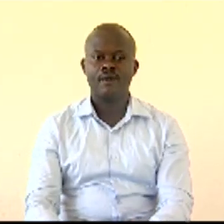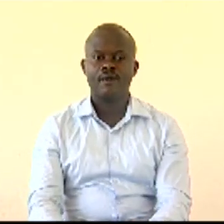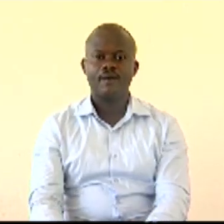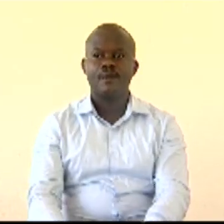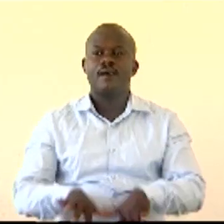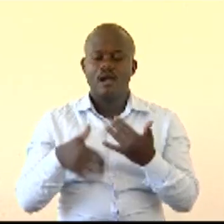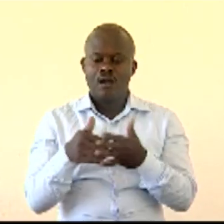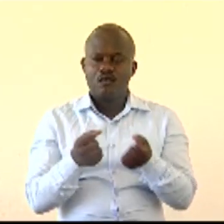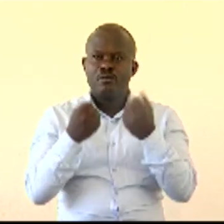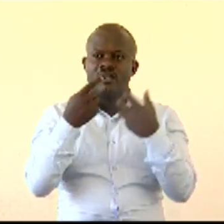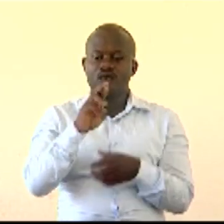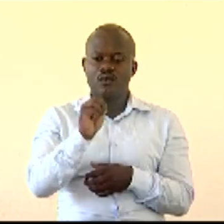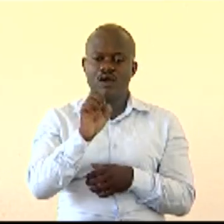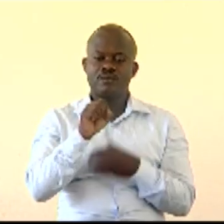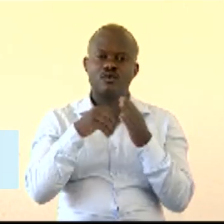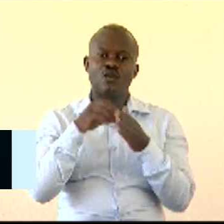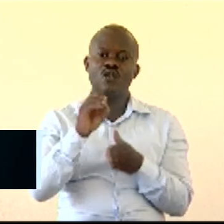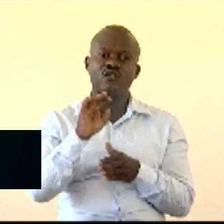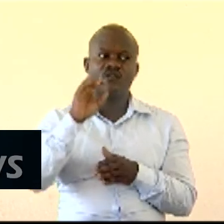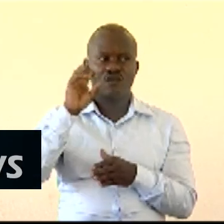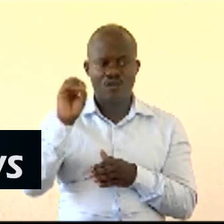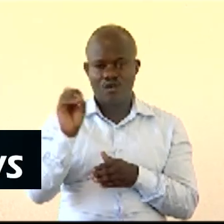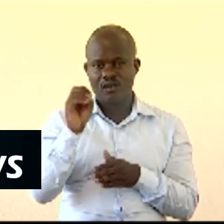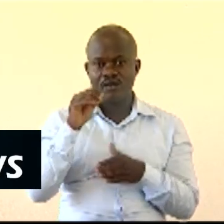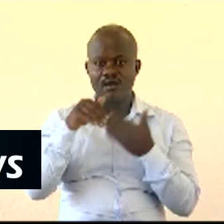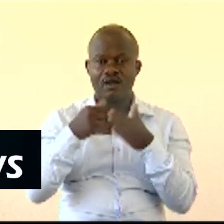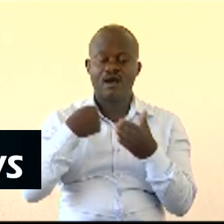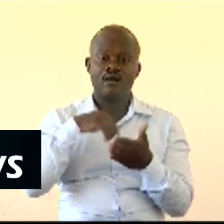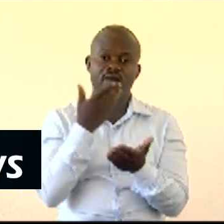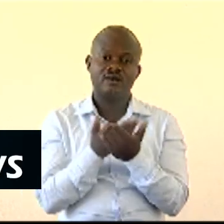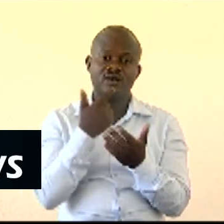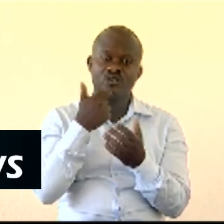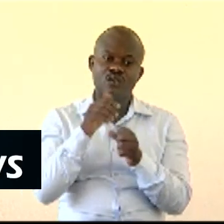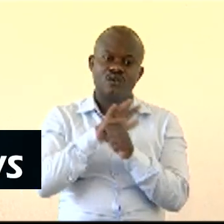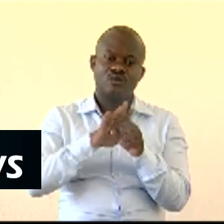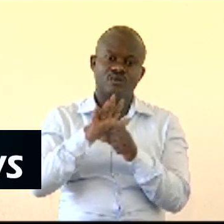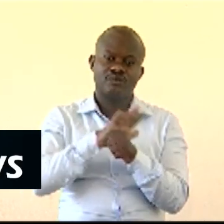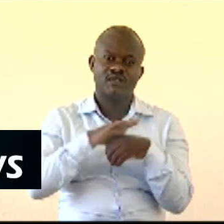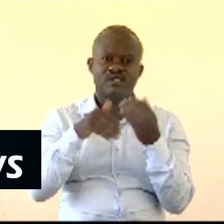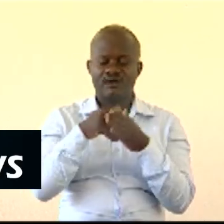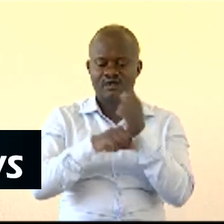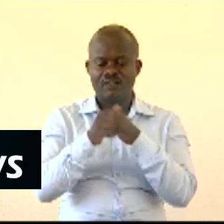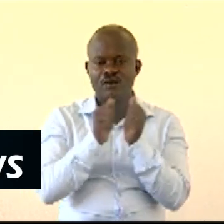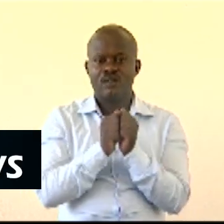How many grams of oxygen are required to completely react with